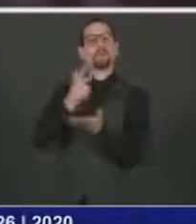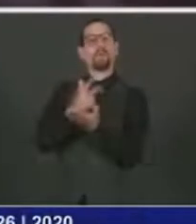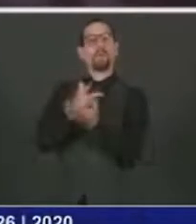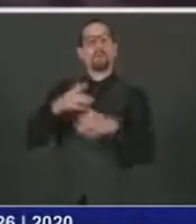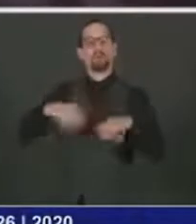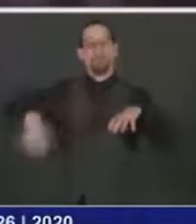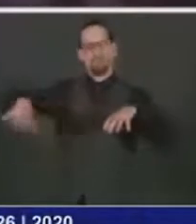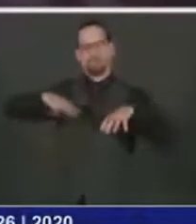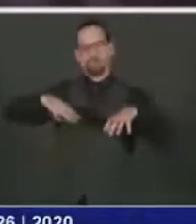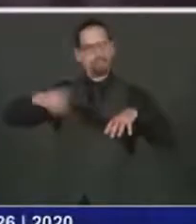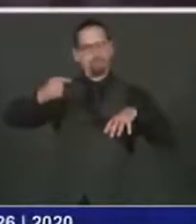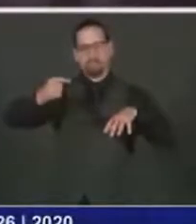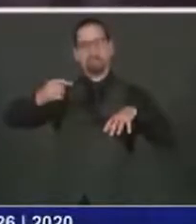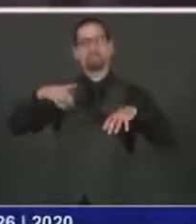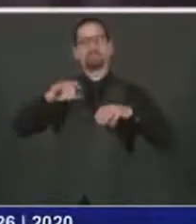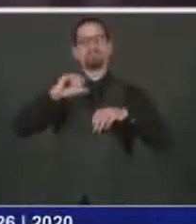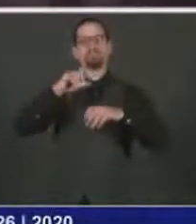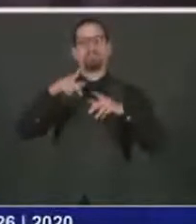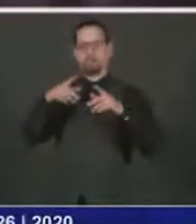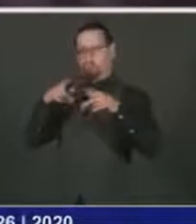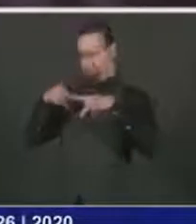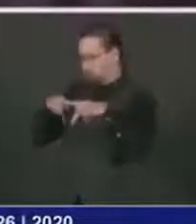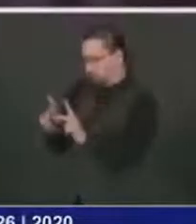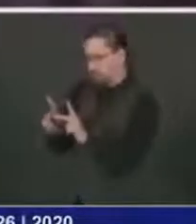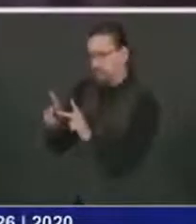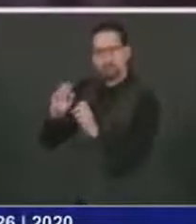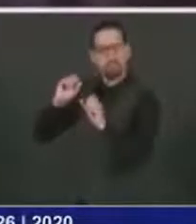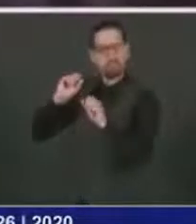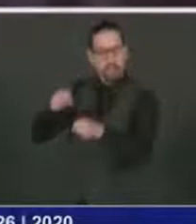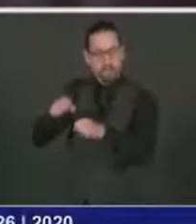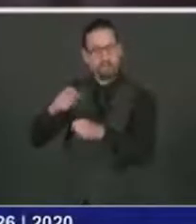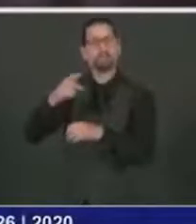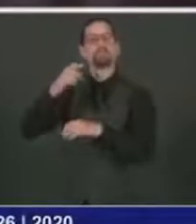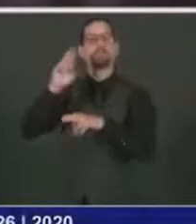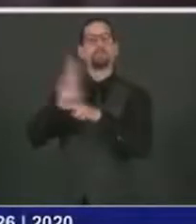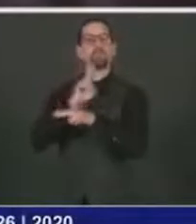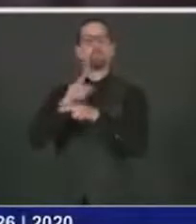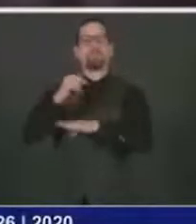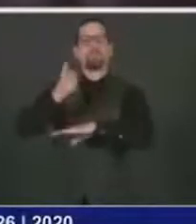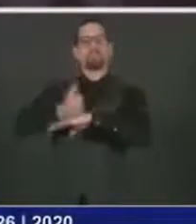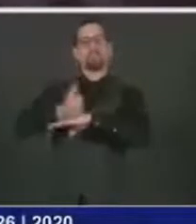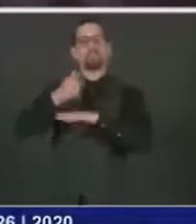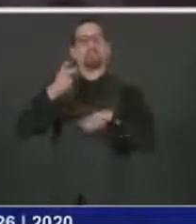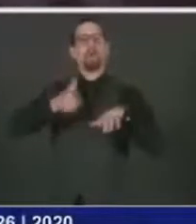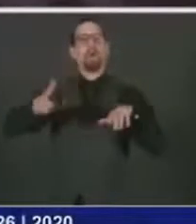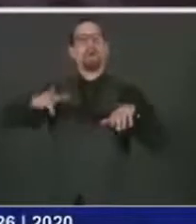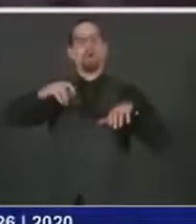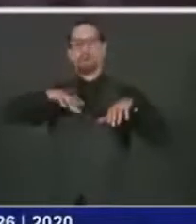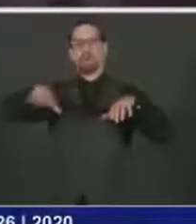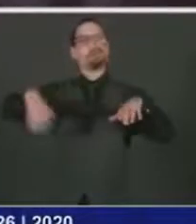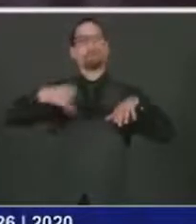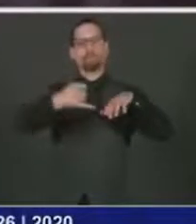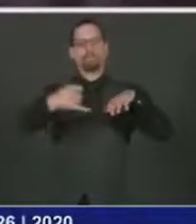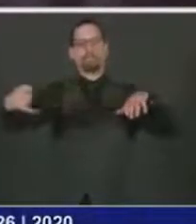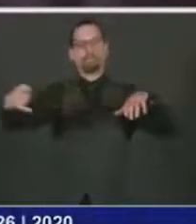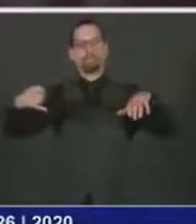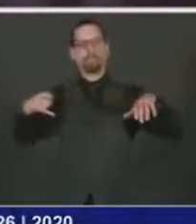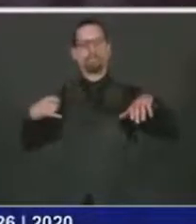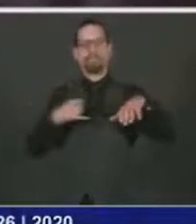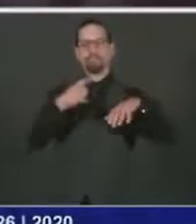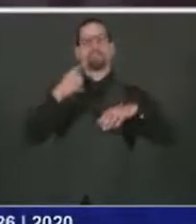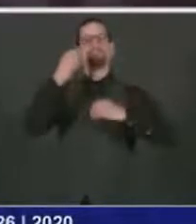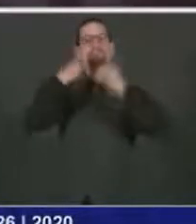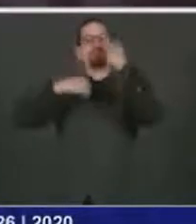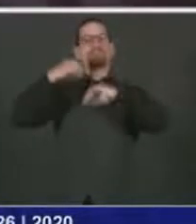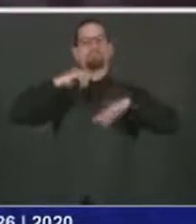asked permission, and now they have expanded their outdoor dining in the across the street parking lot, which allows her